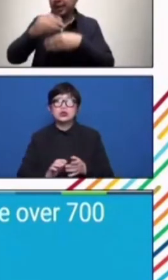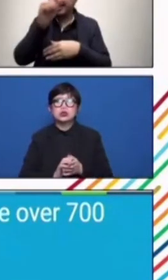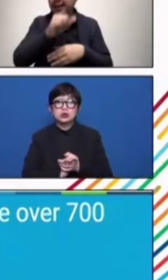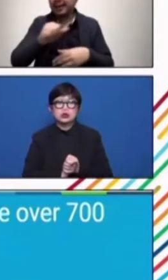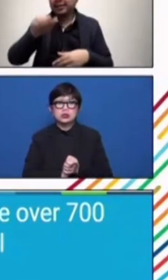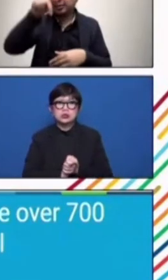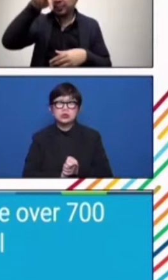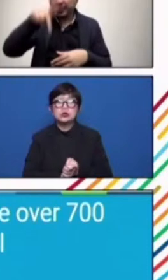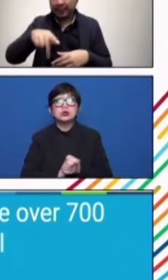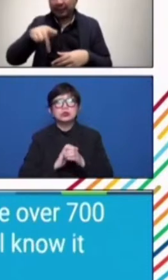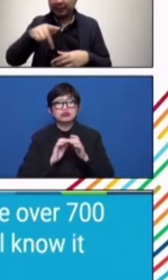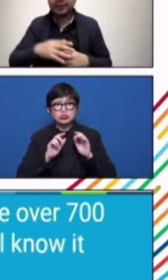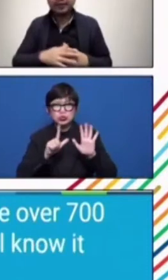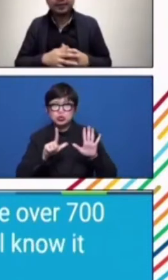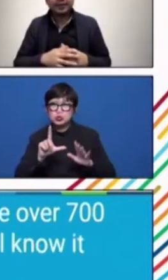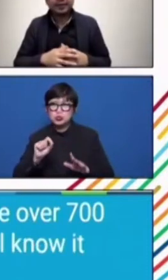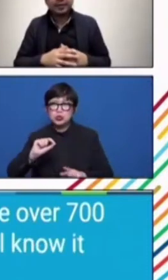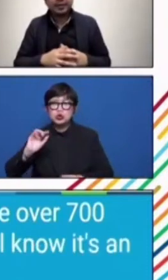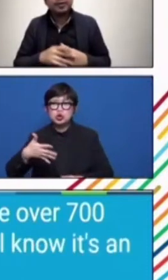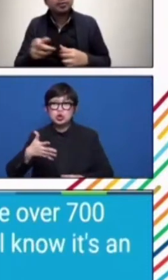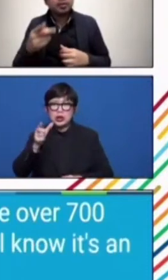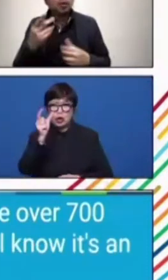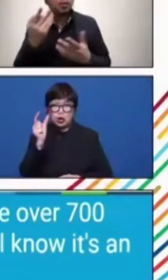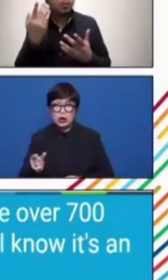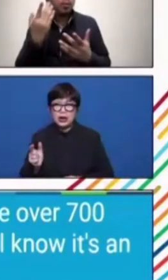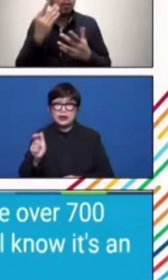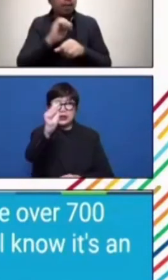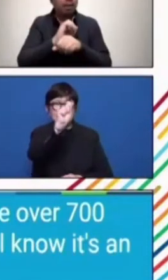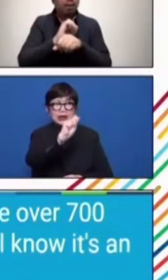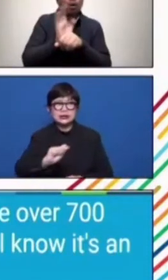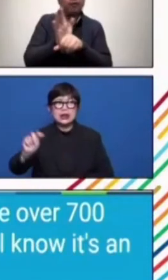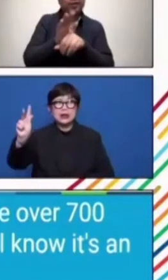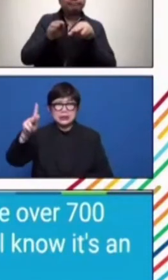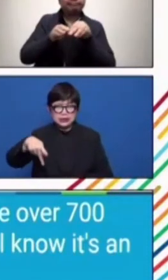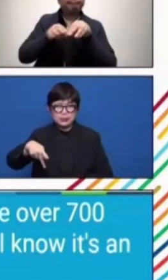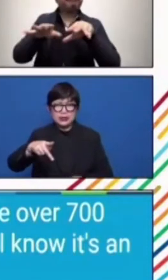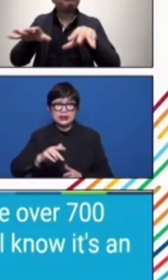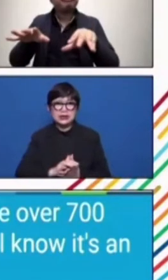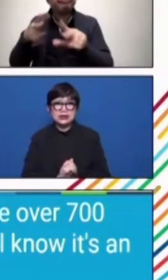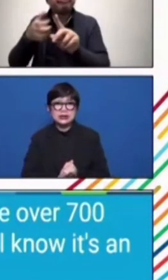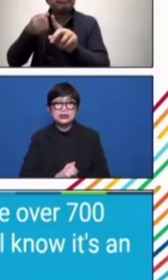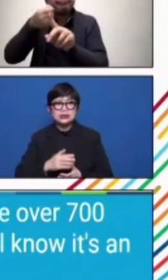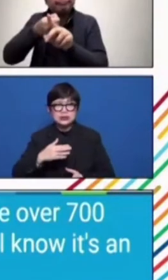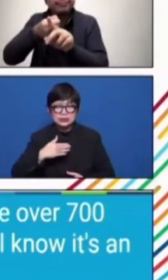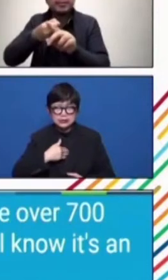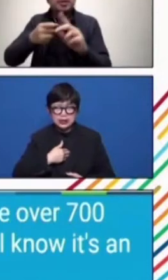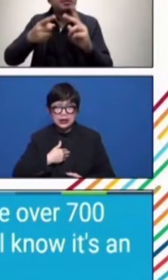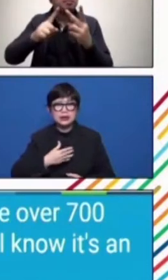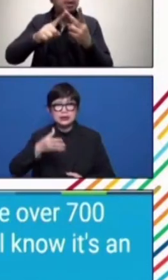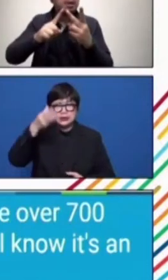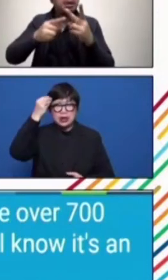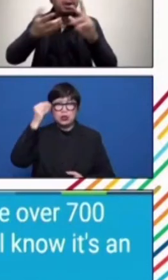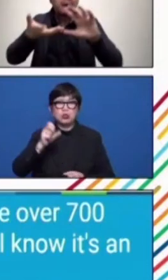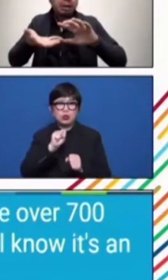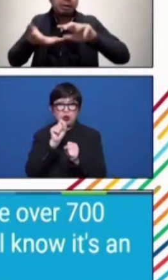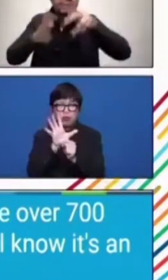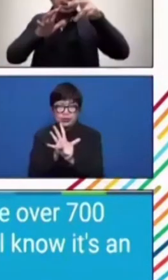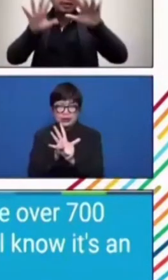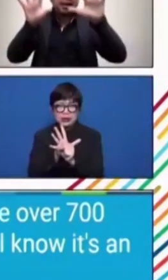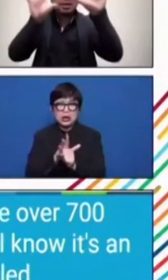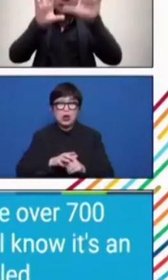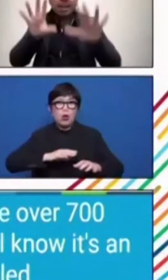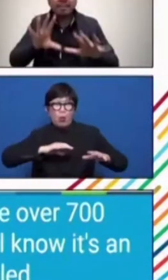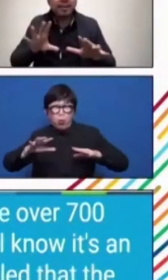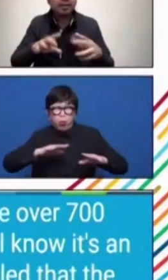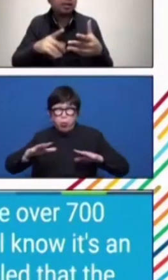always the unexpective it could be the 19 pandemic climate crisis and natural disaster revealed that